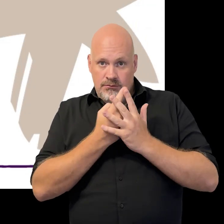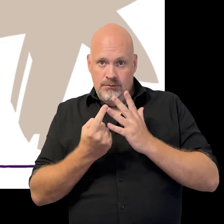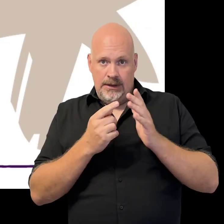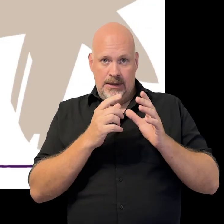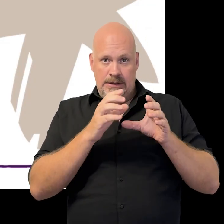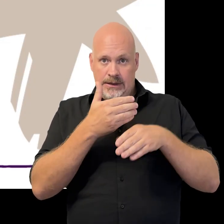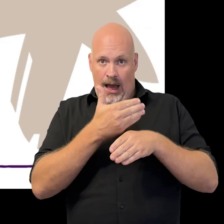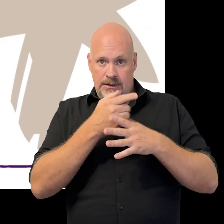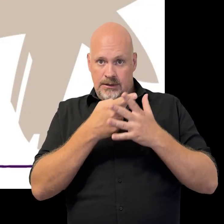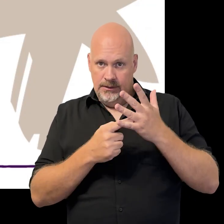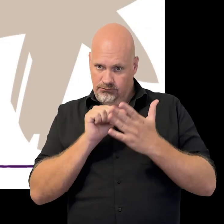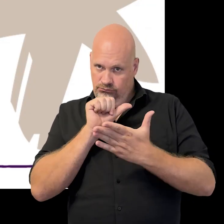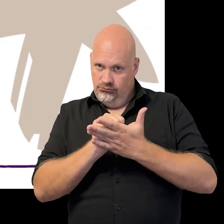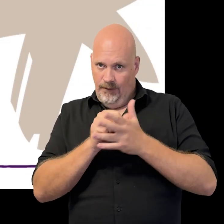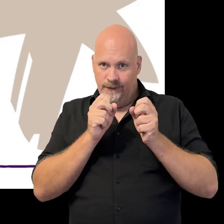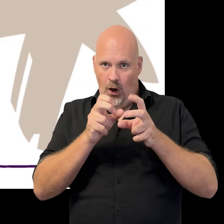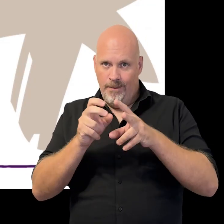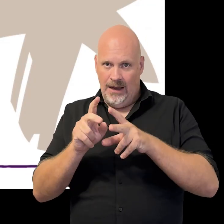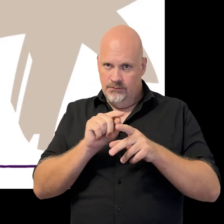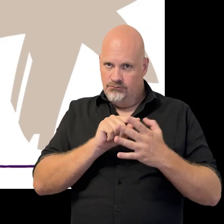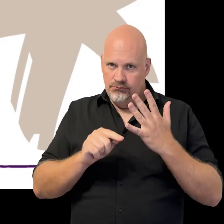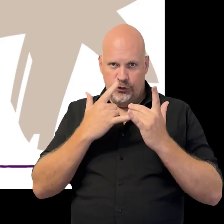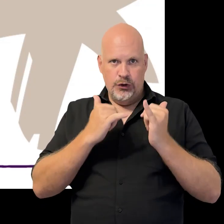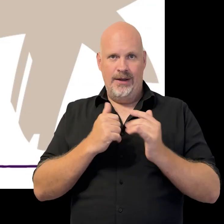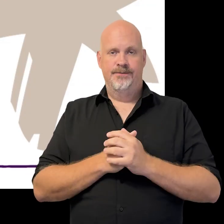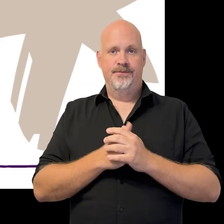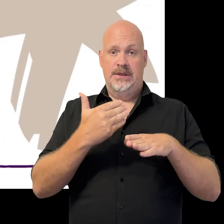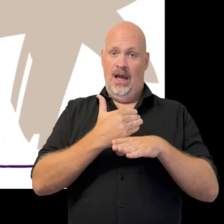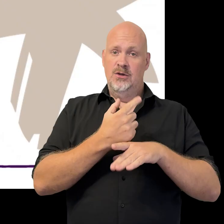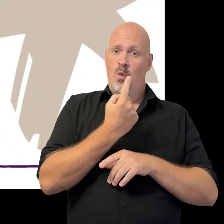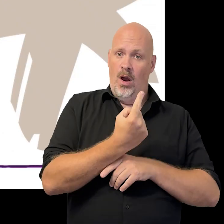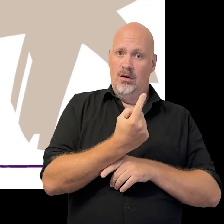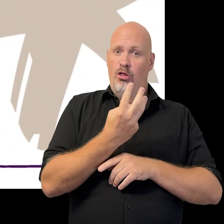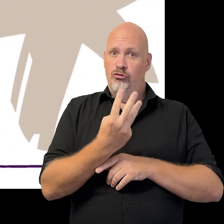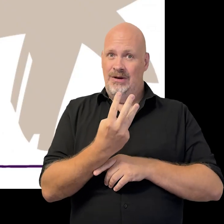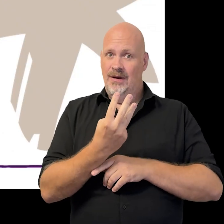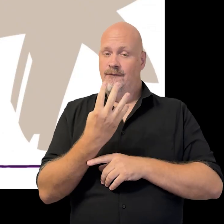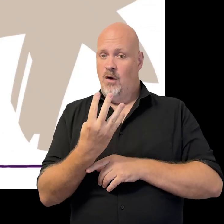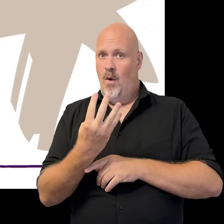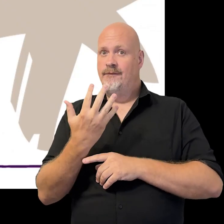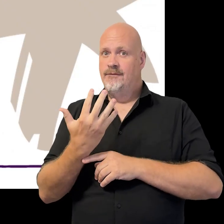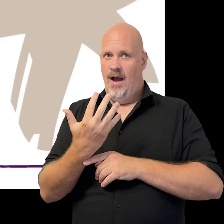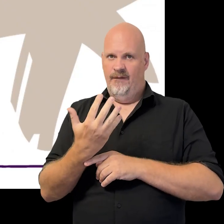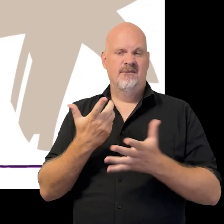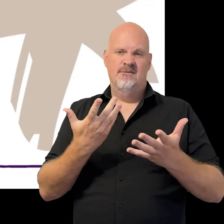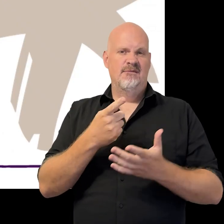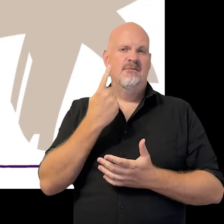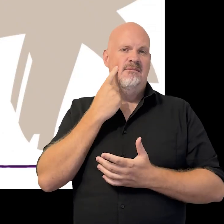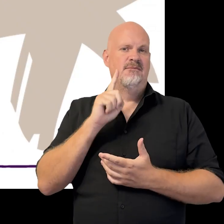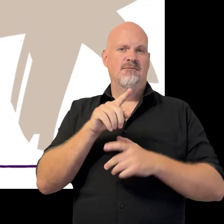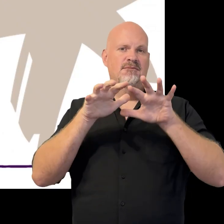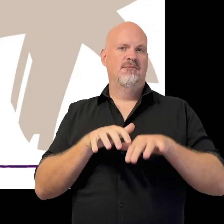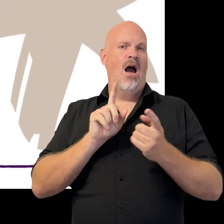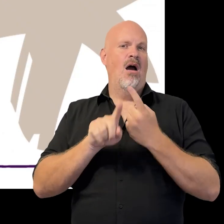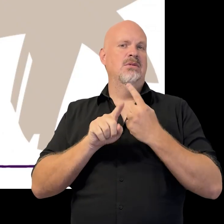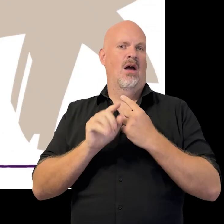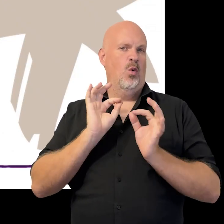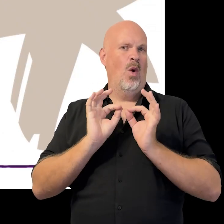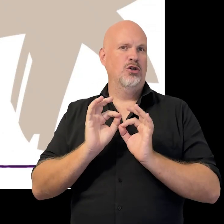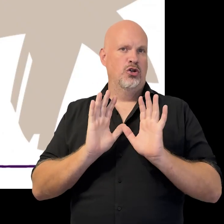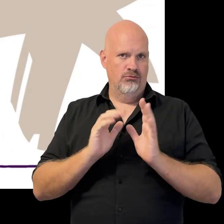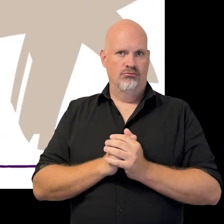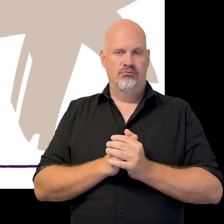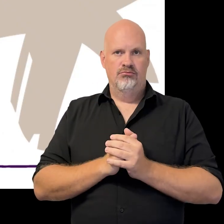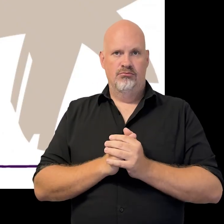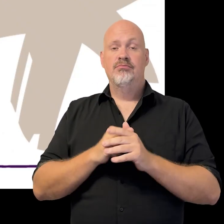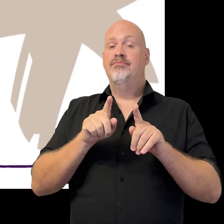outdated practices, not based on personal opinions because they could be biased. But what we must ensure then that